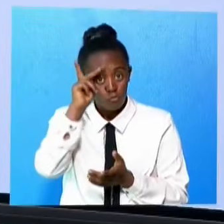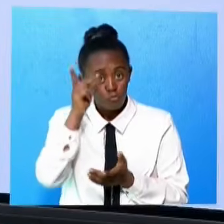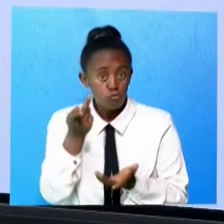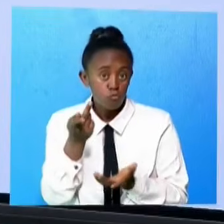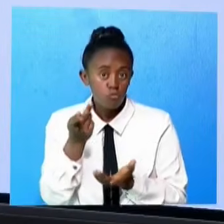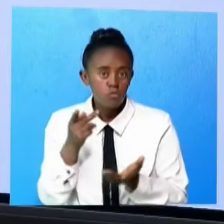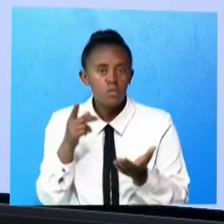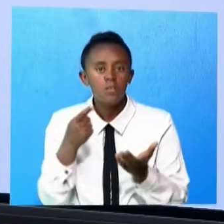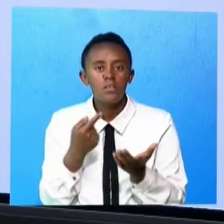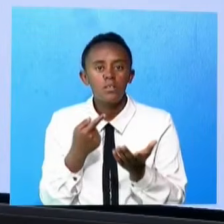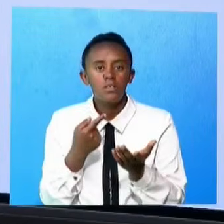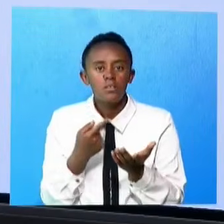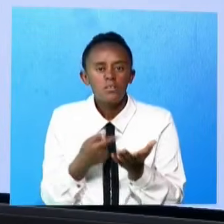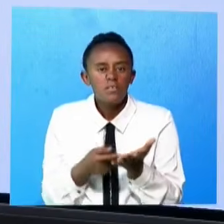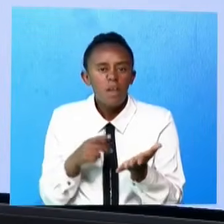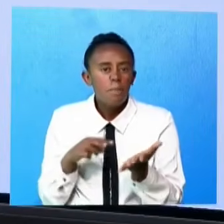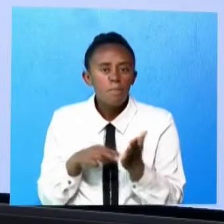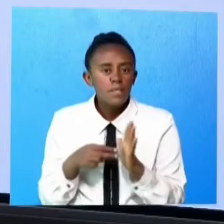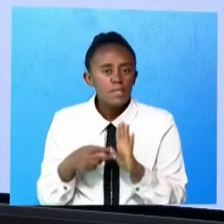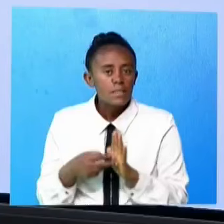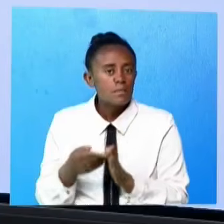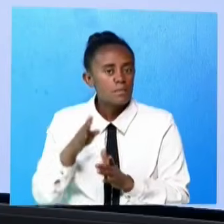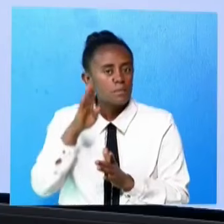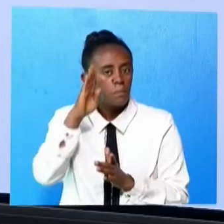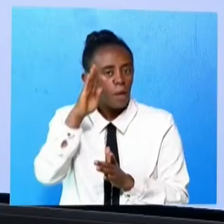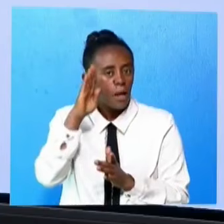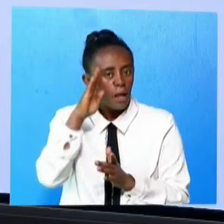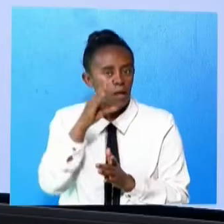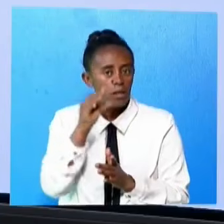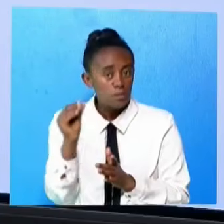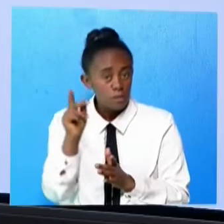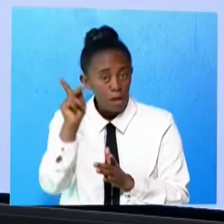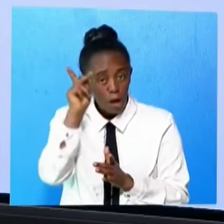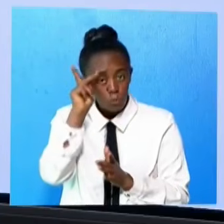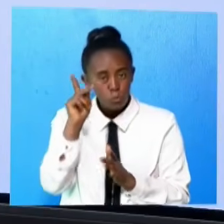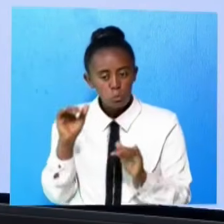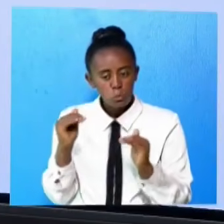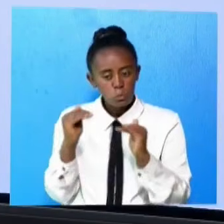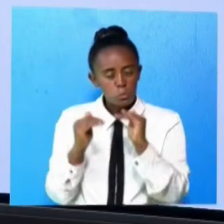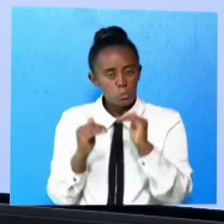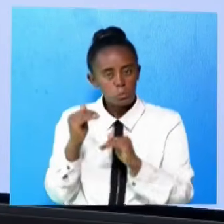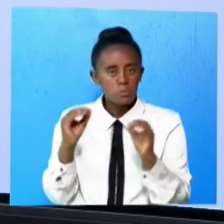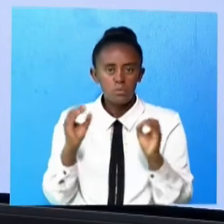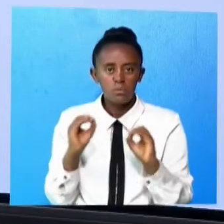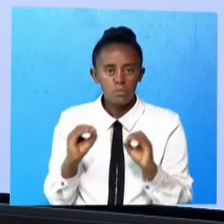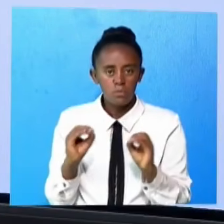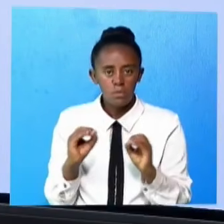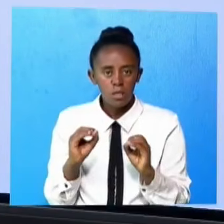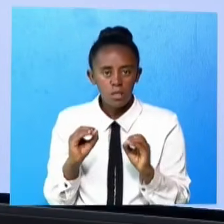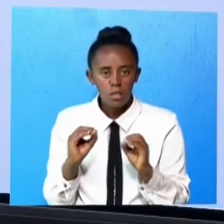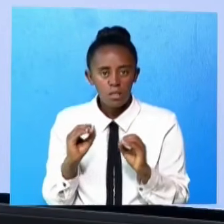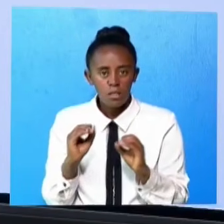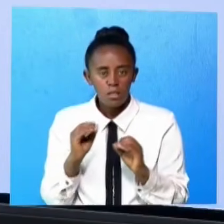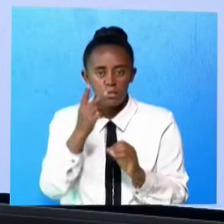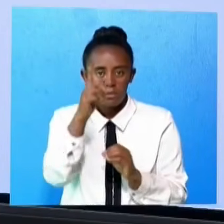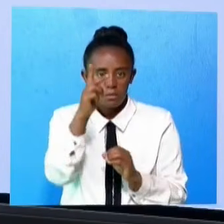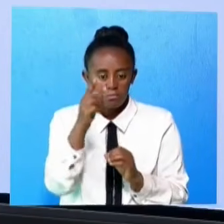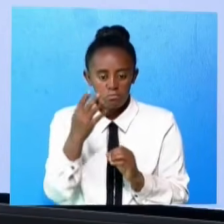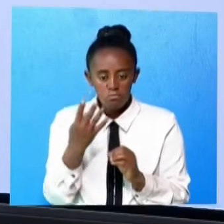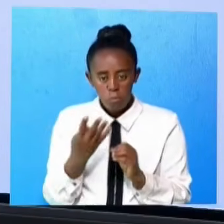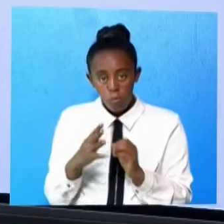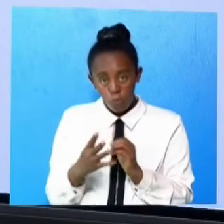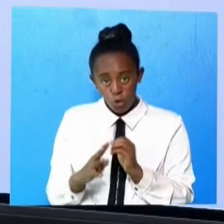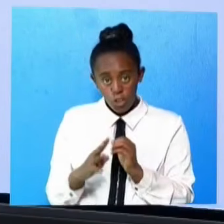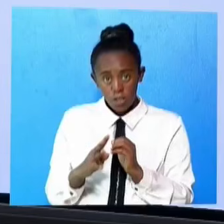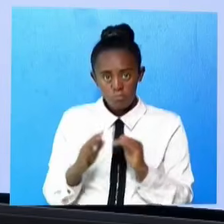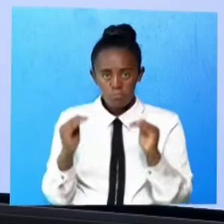That means Bakala is not as old as Kasu, means Bakala has age that is 13, whereas Kasu is that